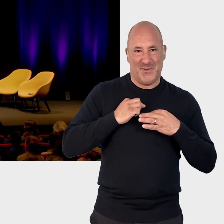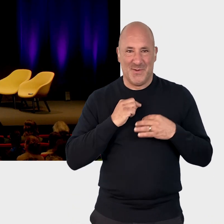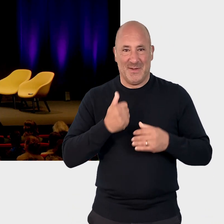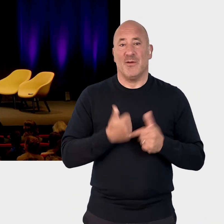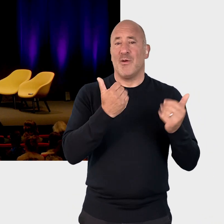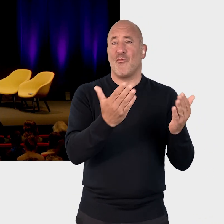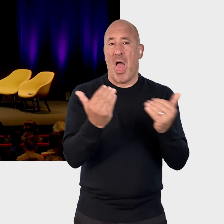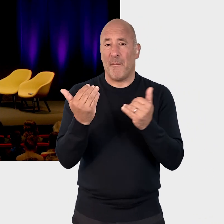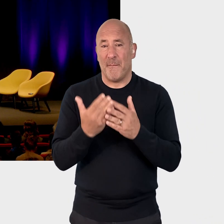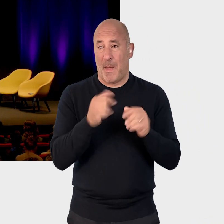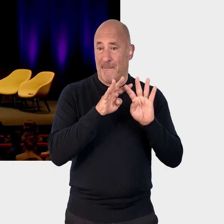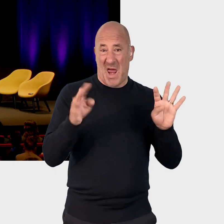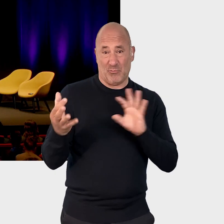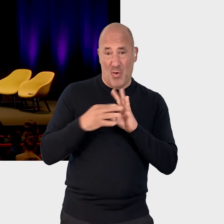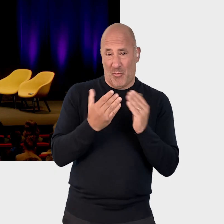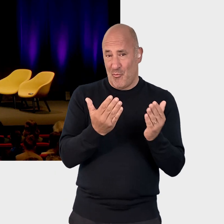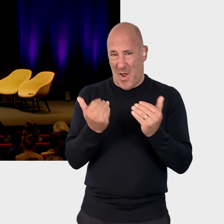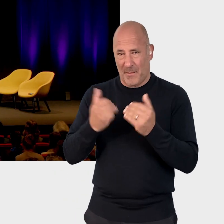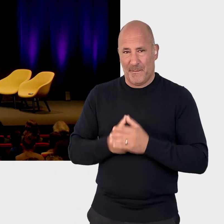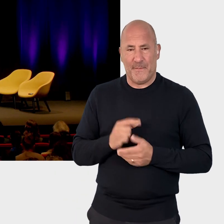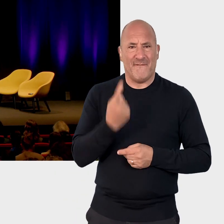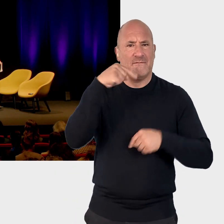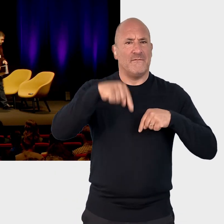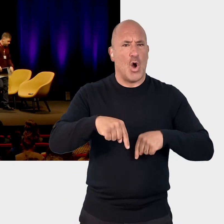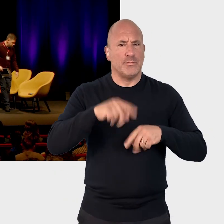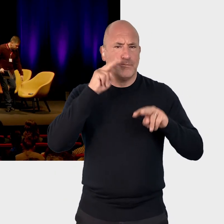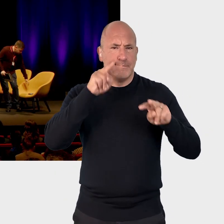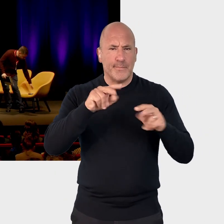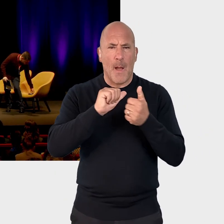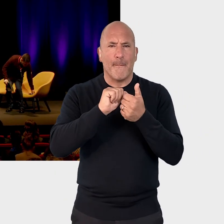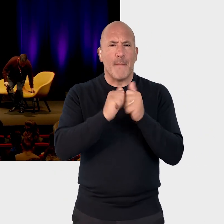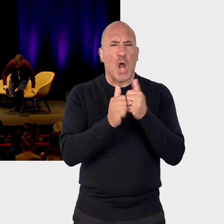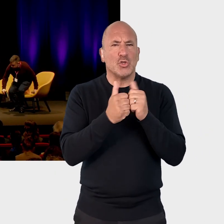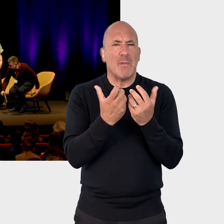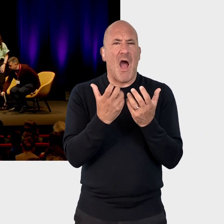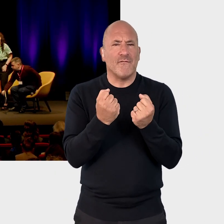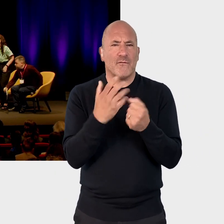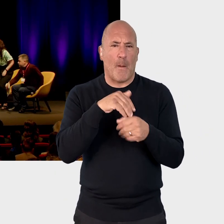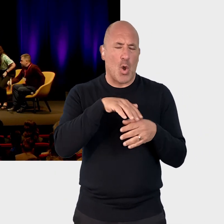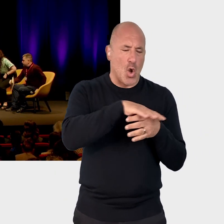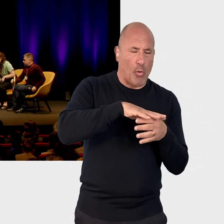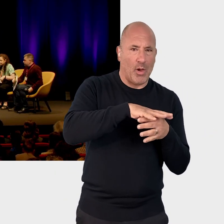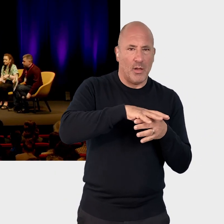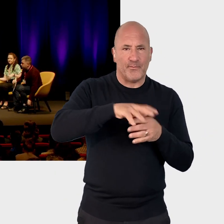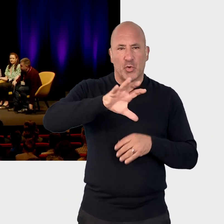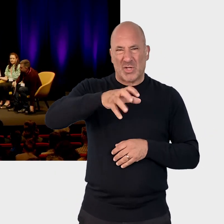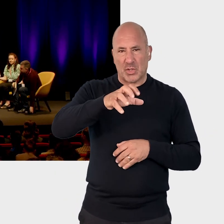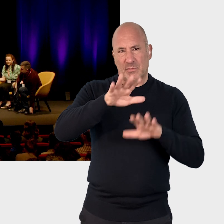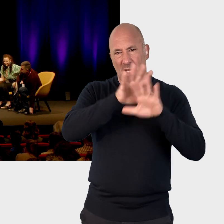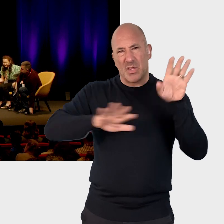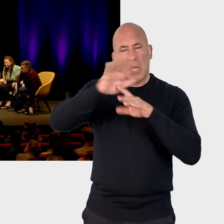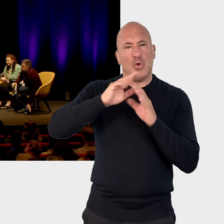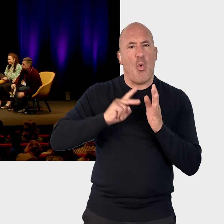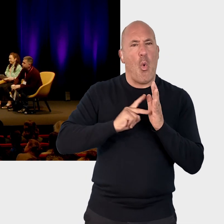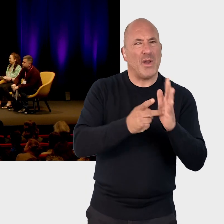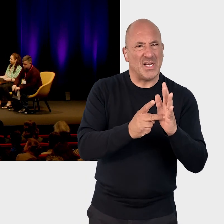often. Welcome, everyone. Welcome to the panel who are joining us today. Today's first session is to look at the kind